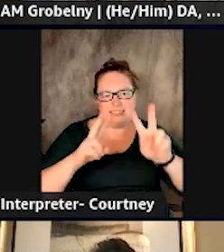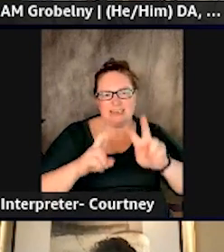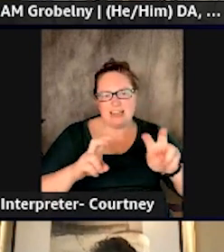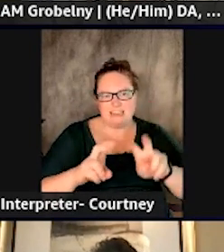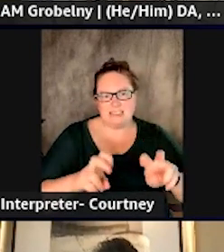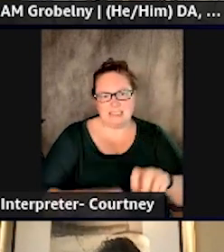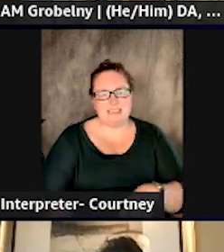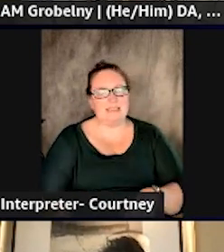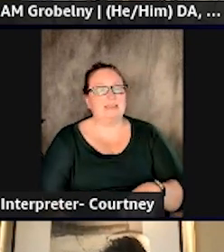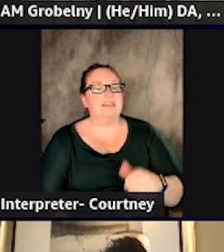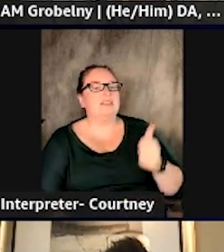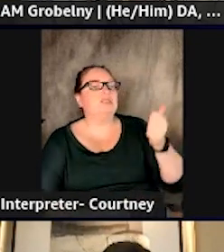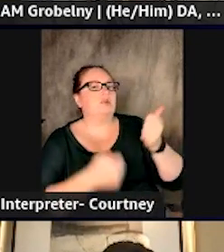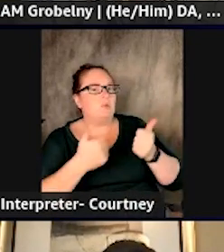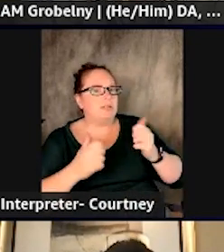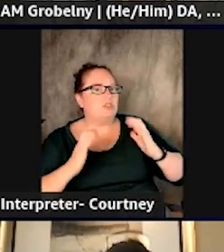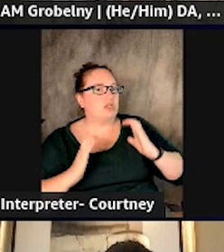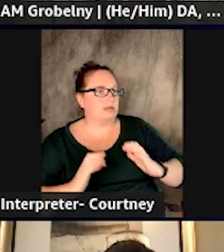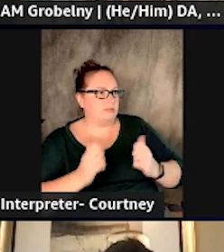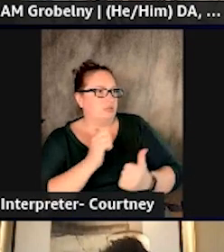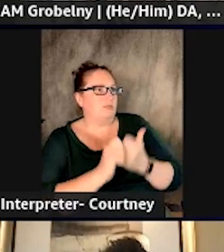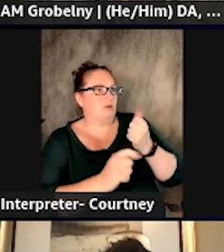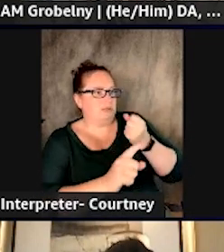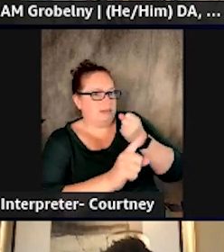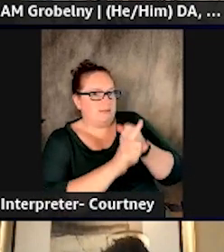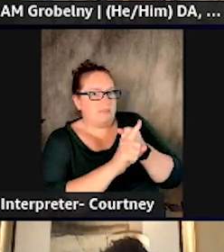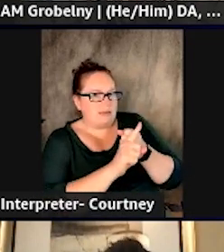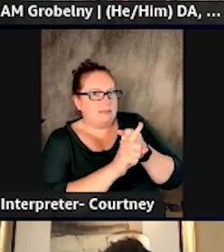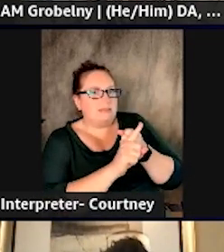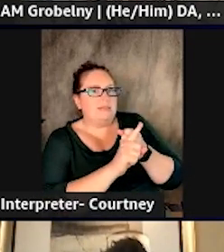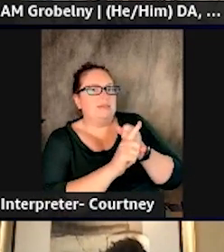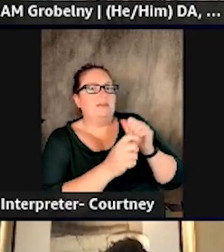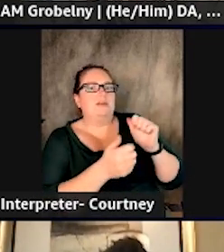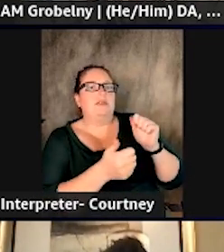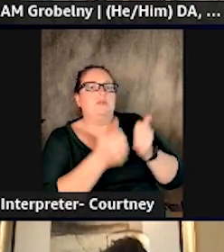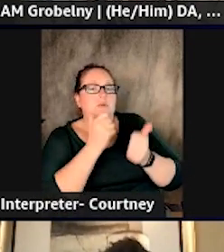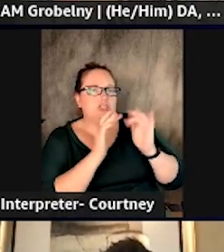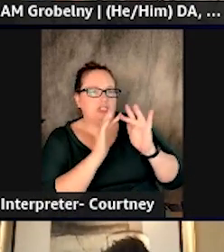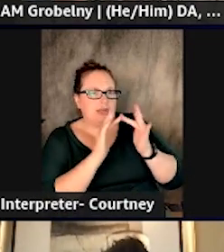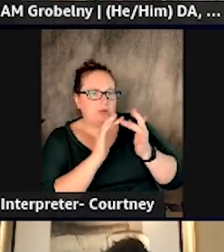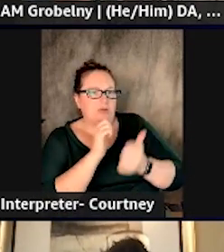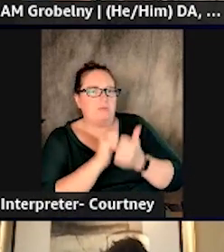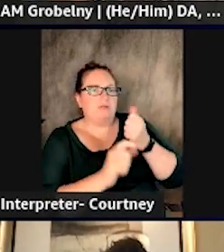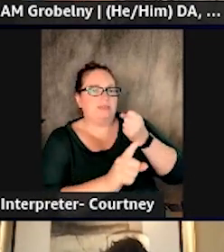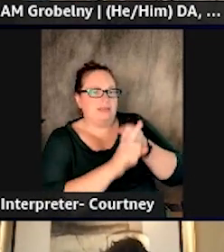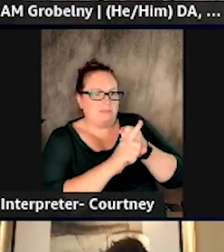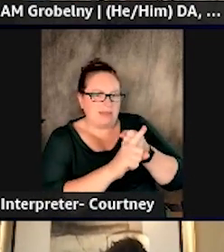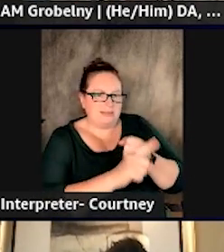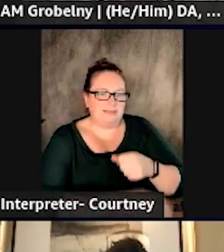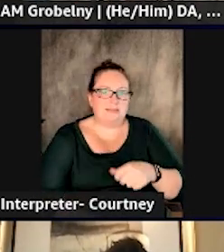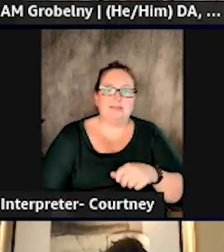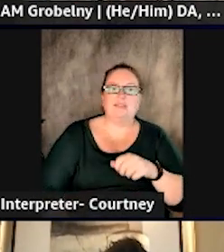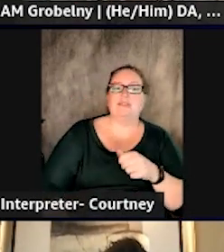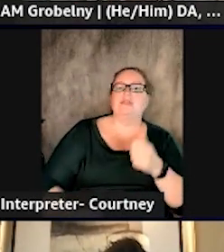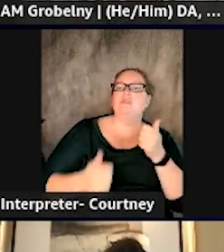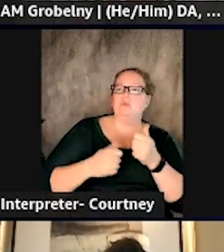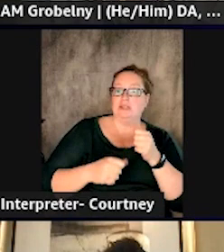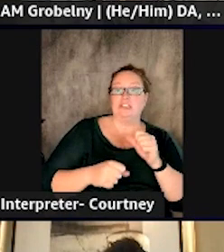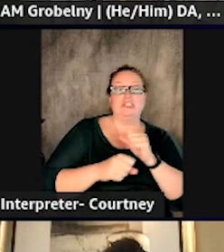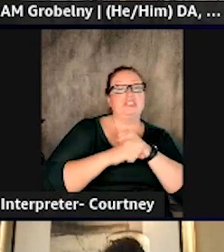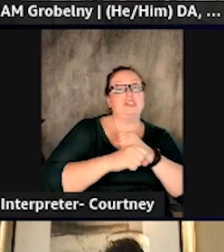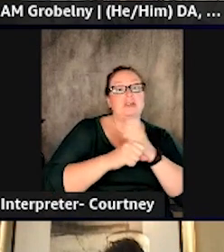which customers are most impacted or which network paths are most impacted, etc. What security events are happening across my organization?